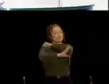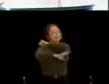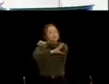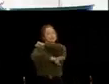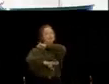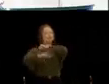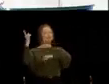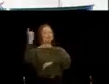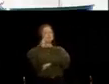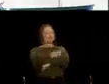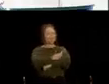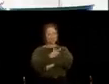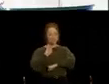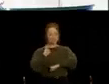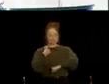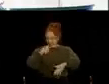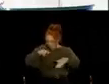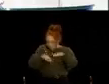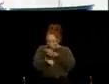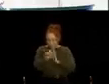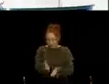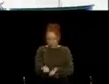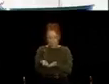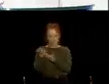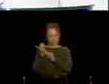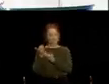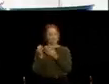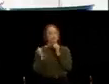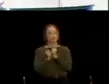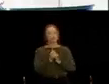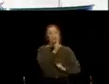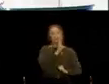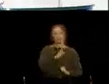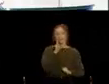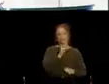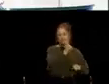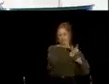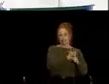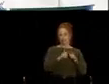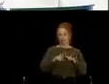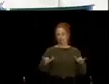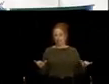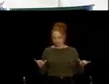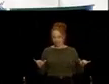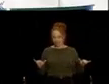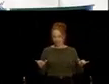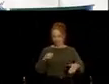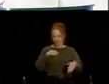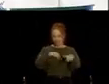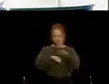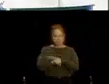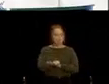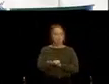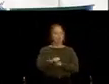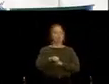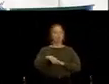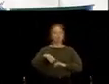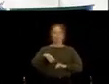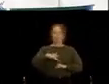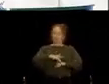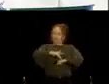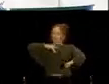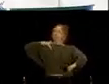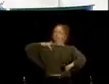day, I was born alongside my twin sister, Leah. And we were born months before we were supposed to